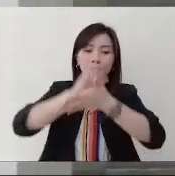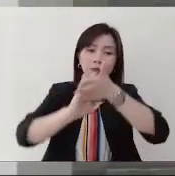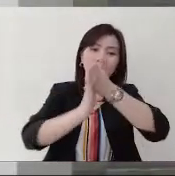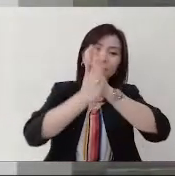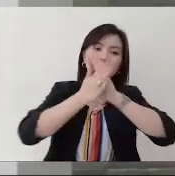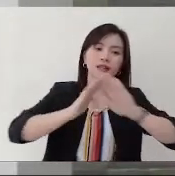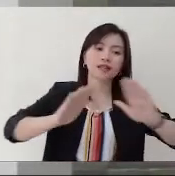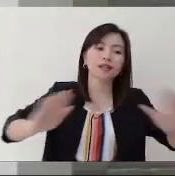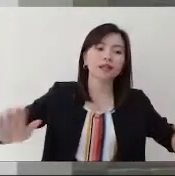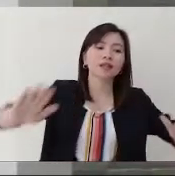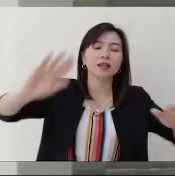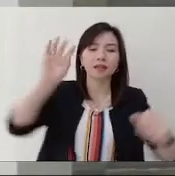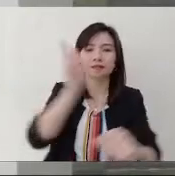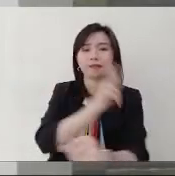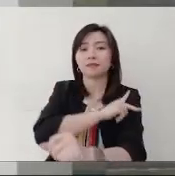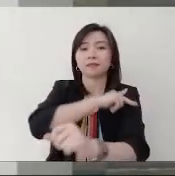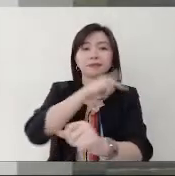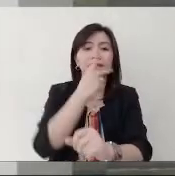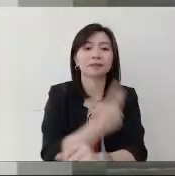of Peace,